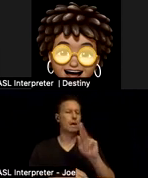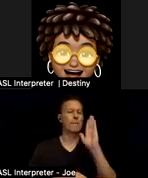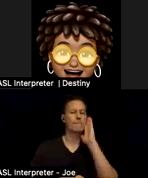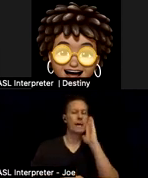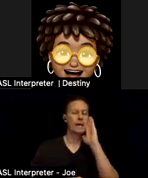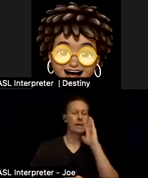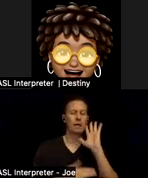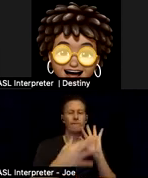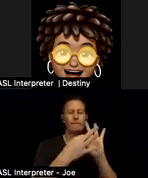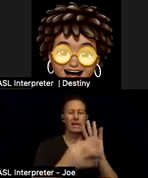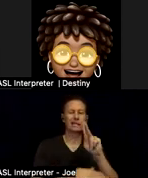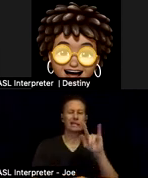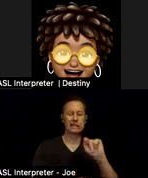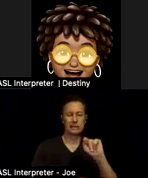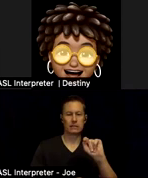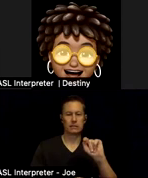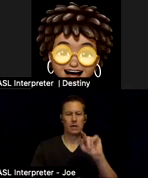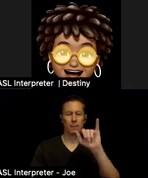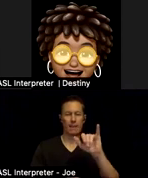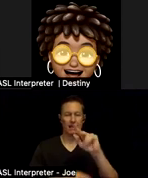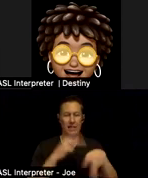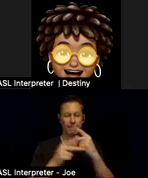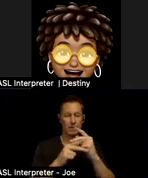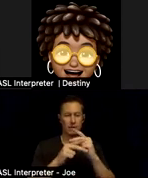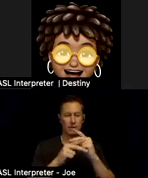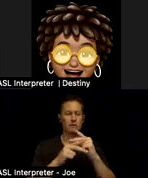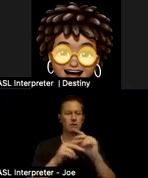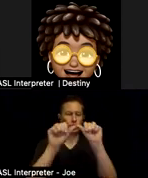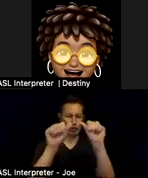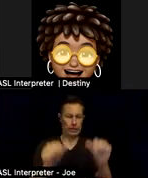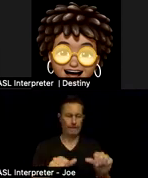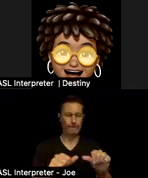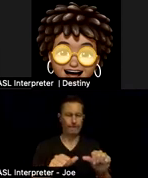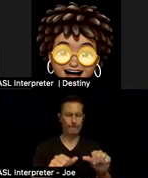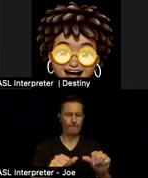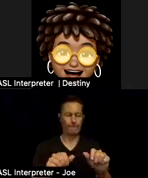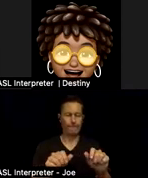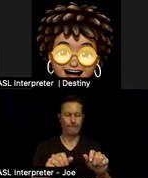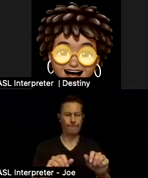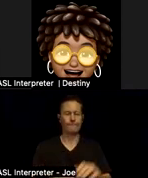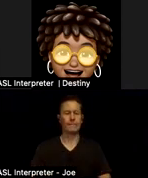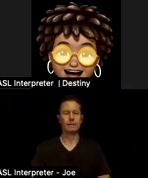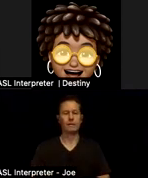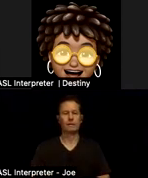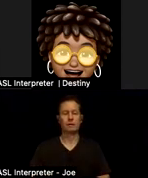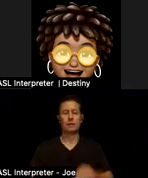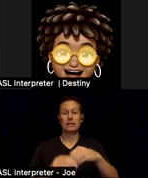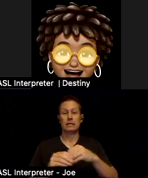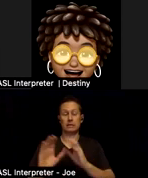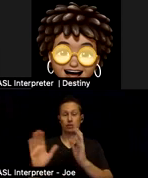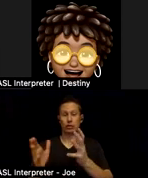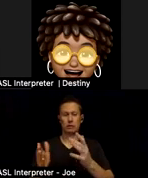fastener. It's anything that's shaped like that that's got a vertical post. And I think somebody asked a question in the chat about the